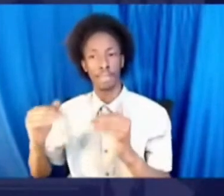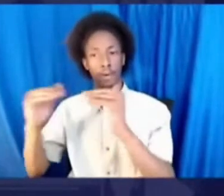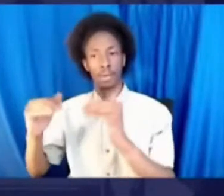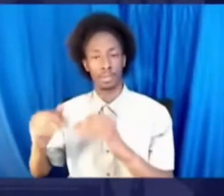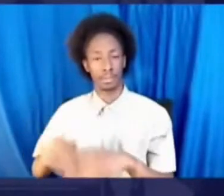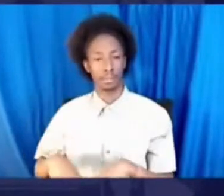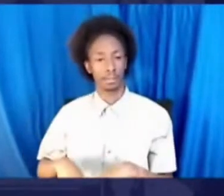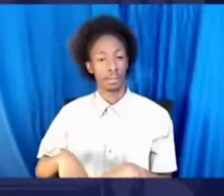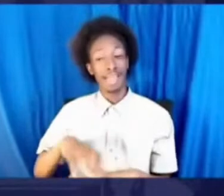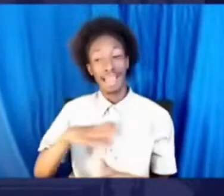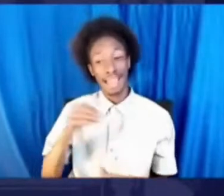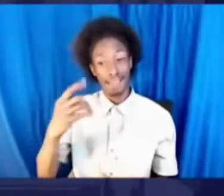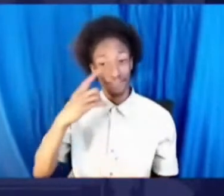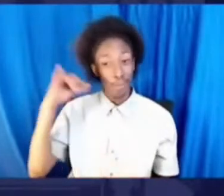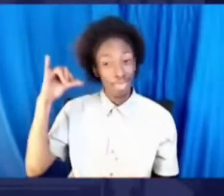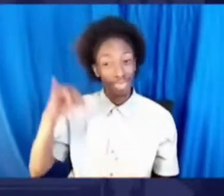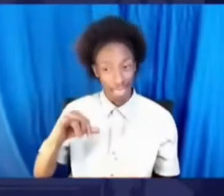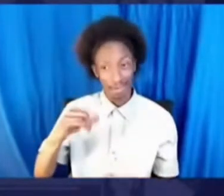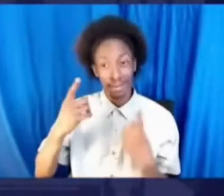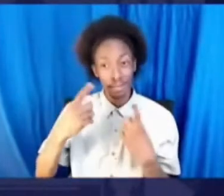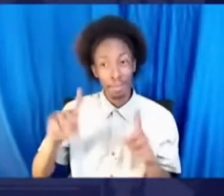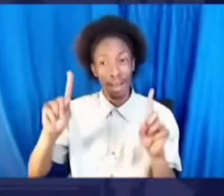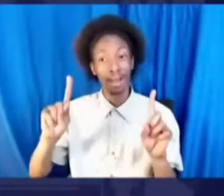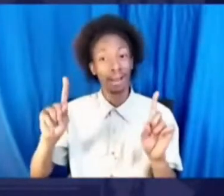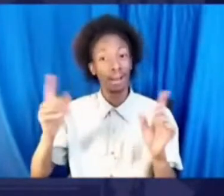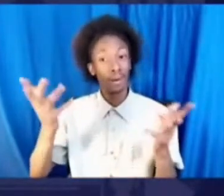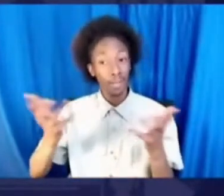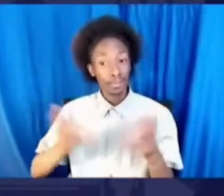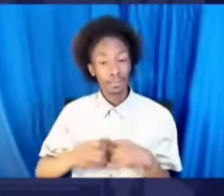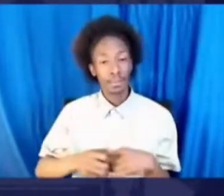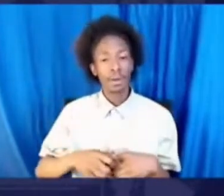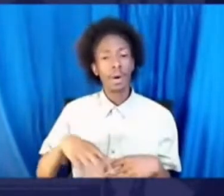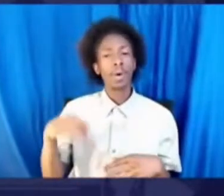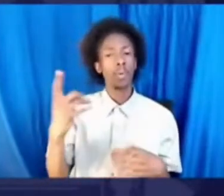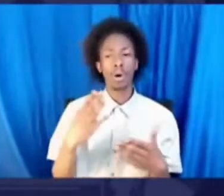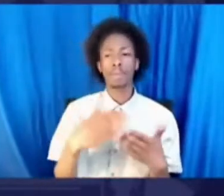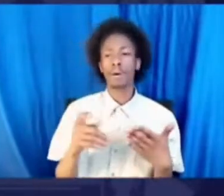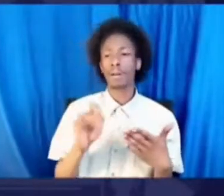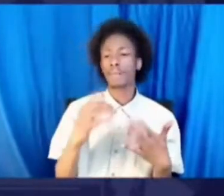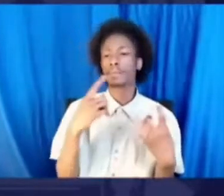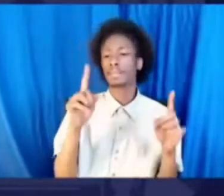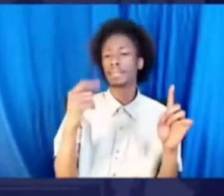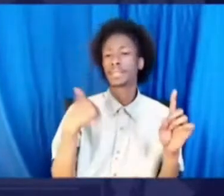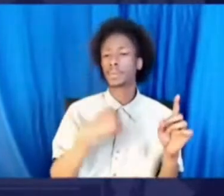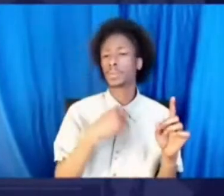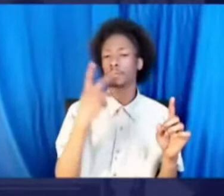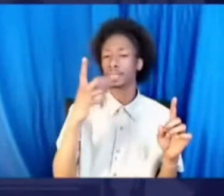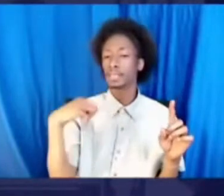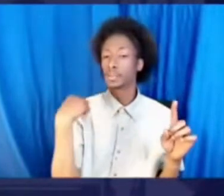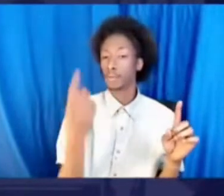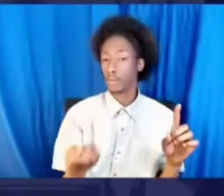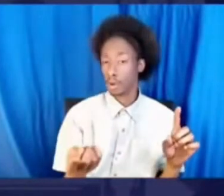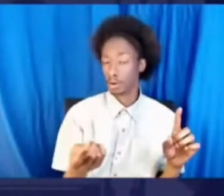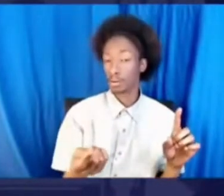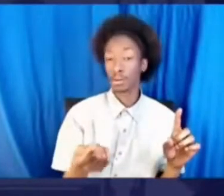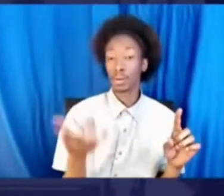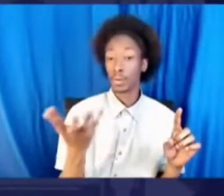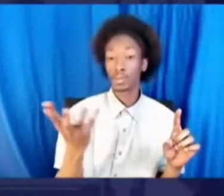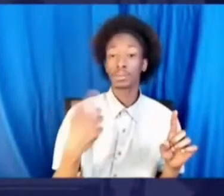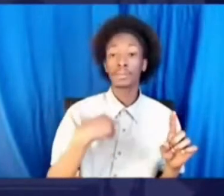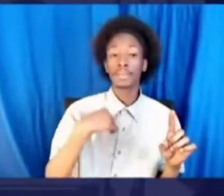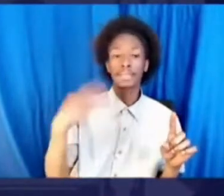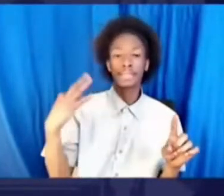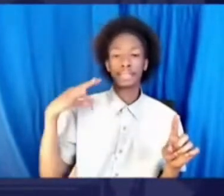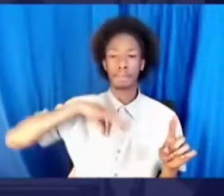do this, one of the aspects of the success we have seen so far is the benefit and